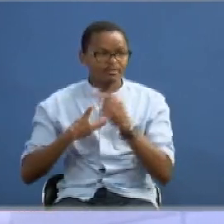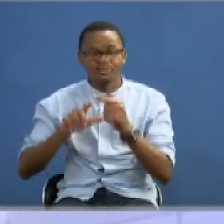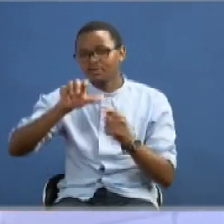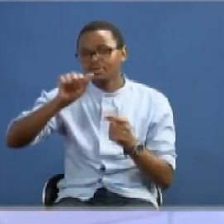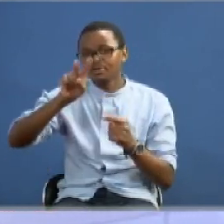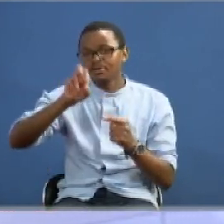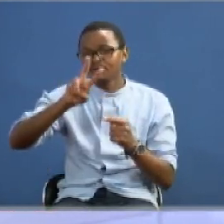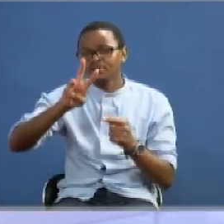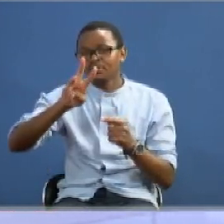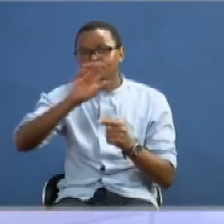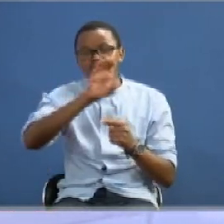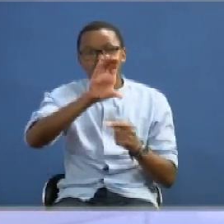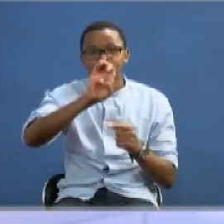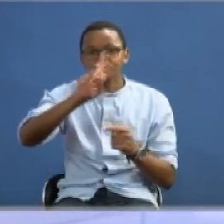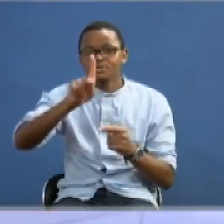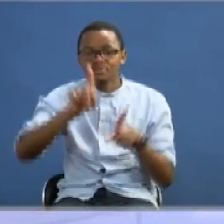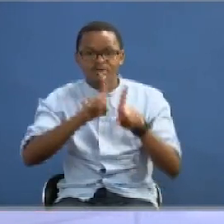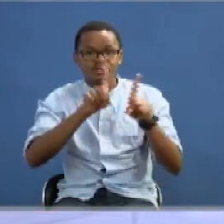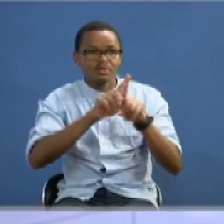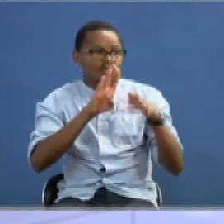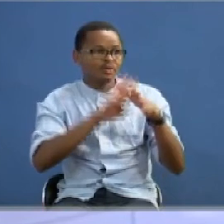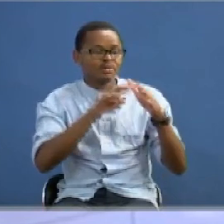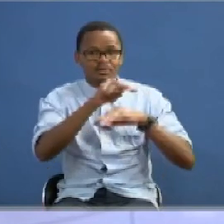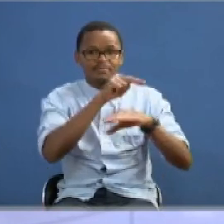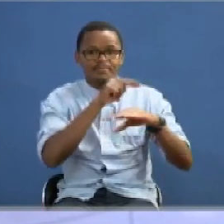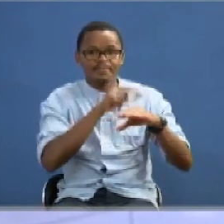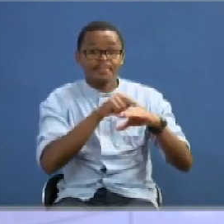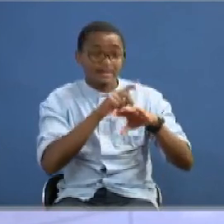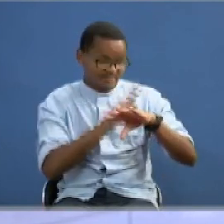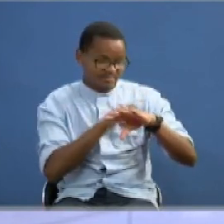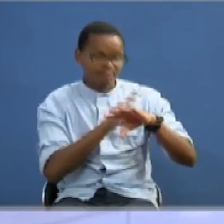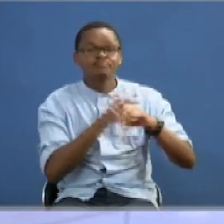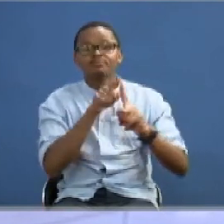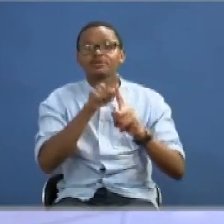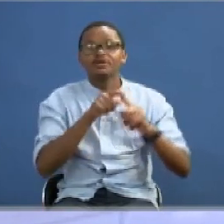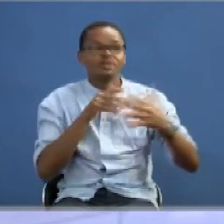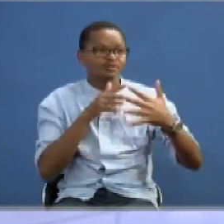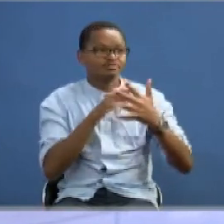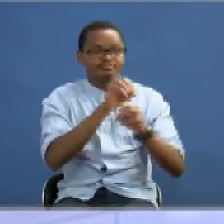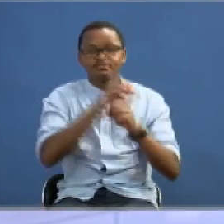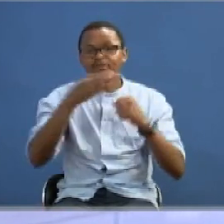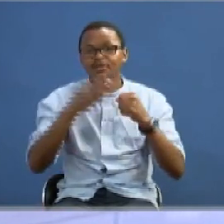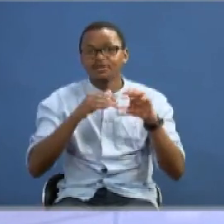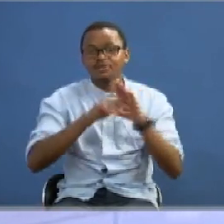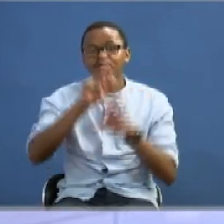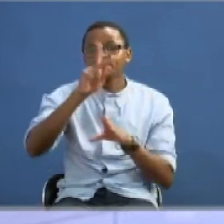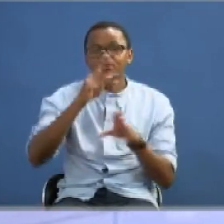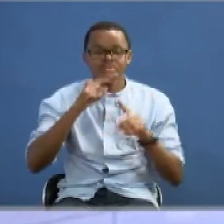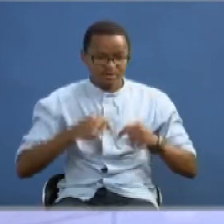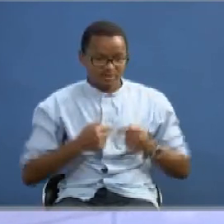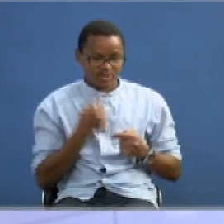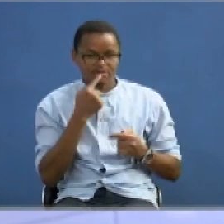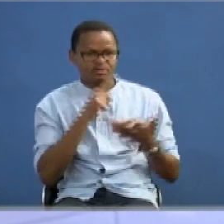Andrew Mulwa, the CEC for Health and a member of the National Task Force when it comes to combating COVID-19 in Kenya, him